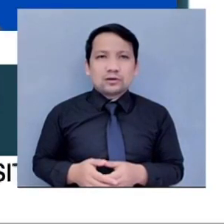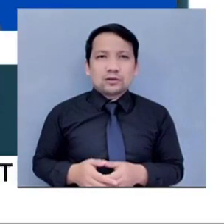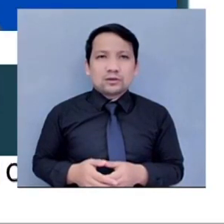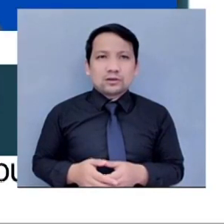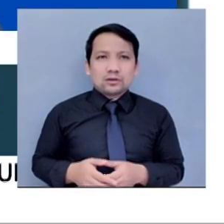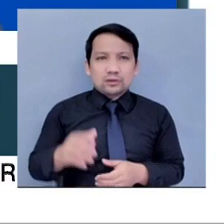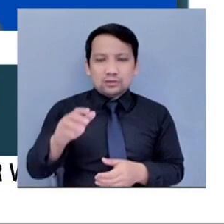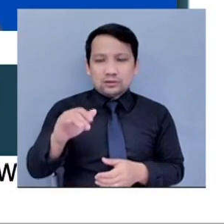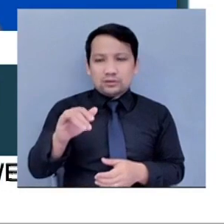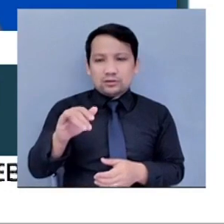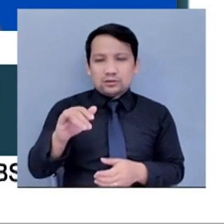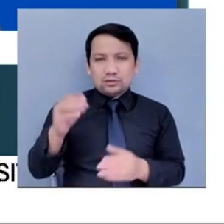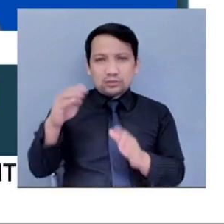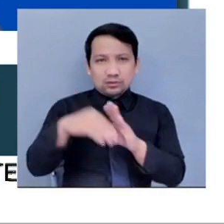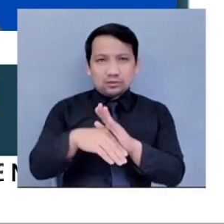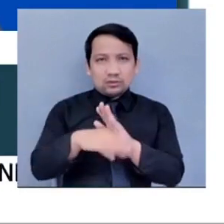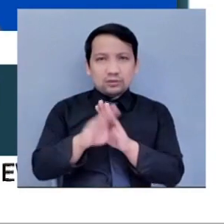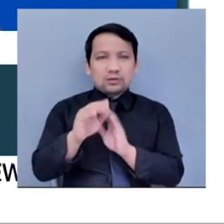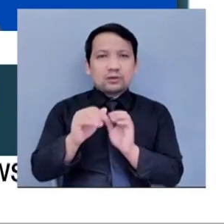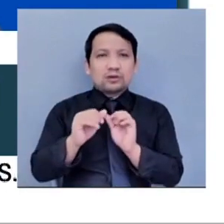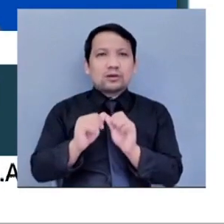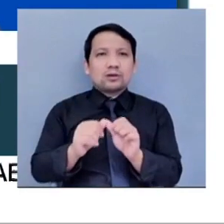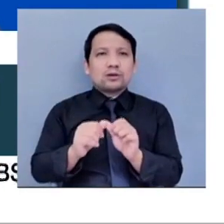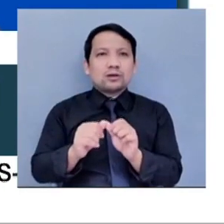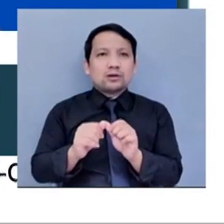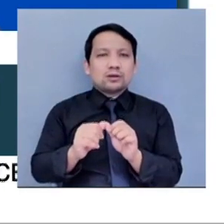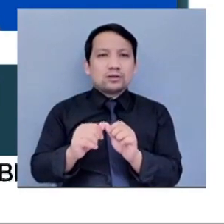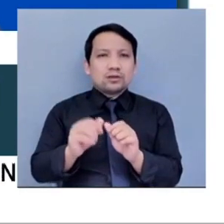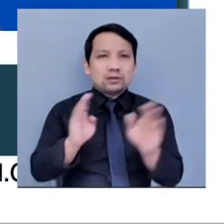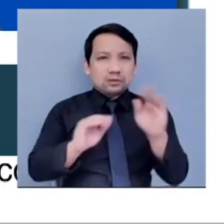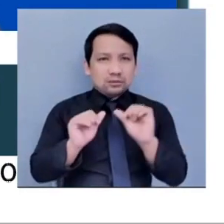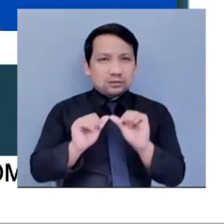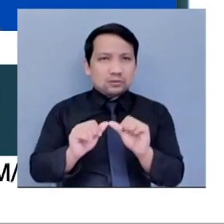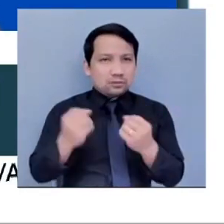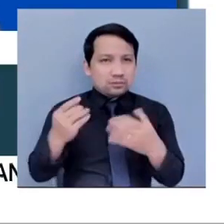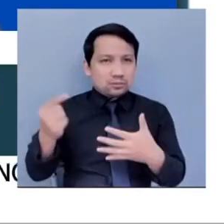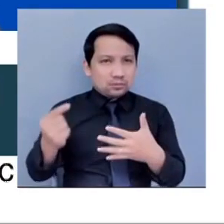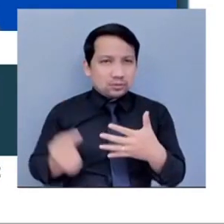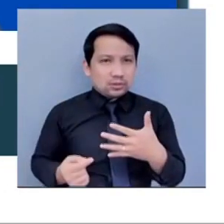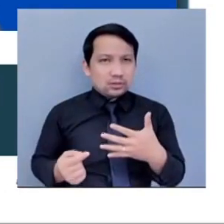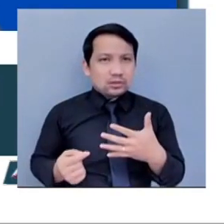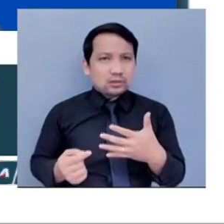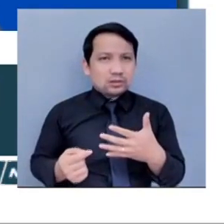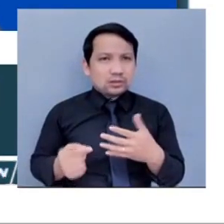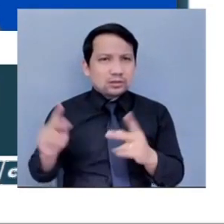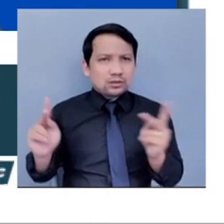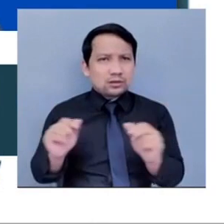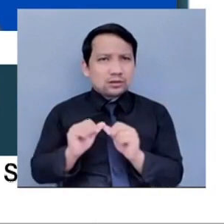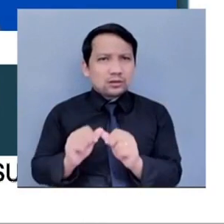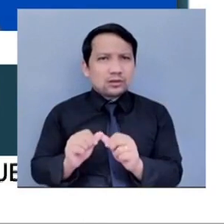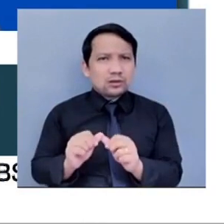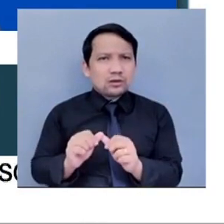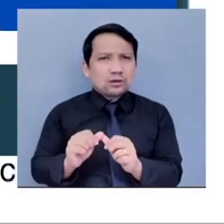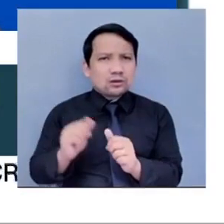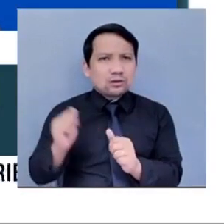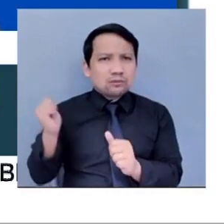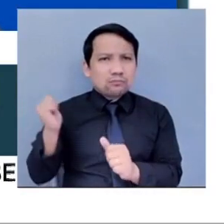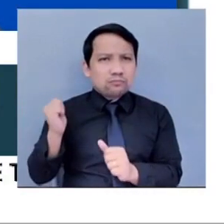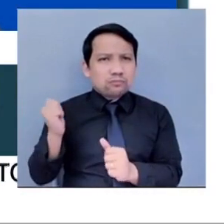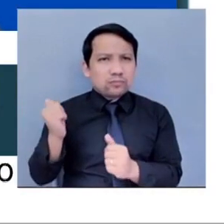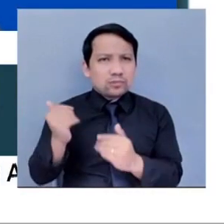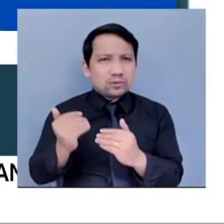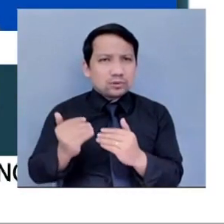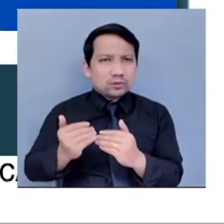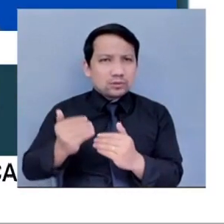is one way to mitigate that. There would be many people, a lot of people would have higher take-home